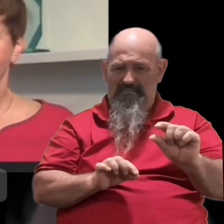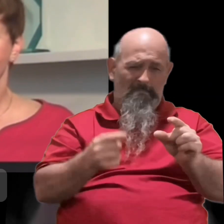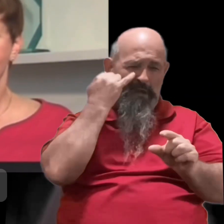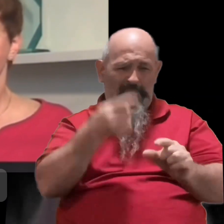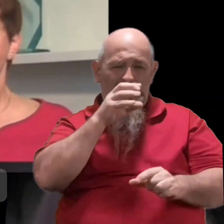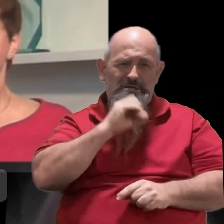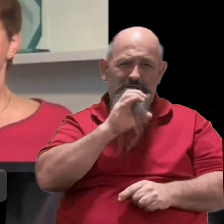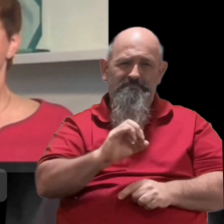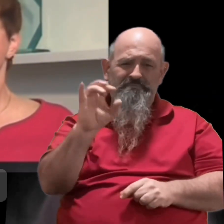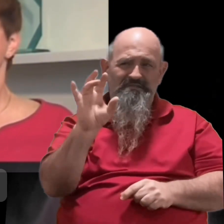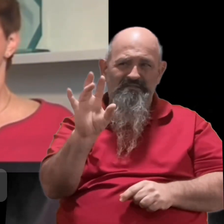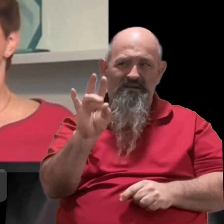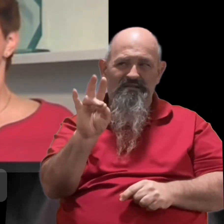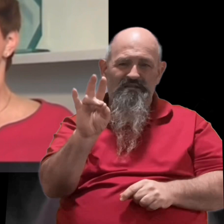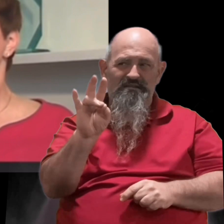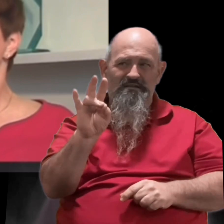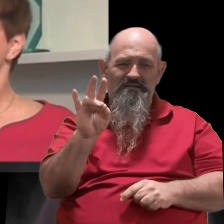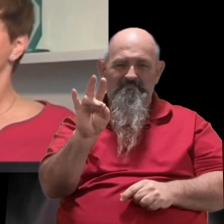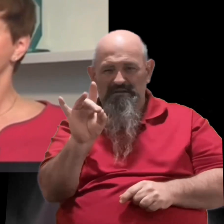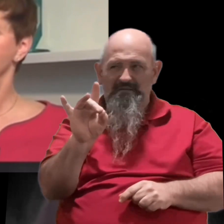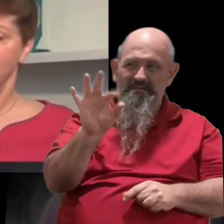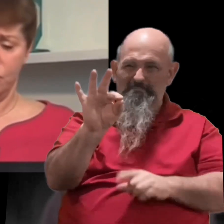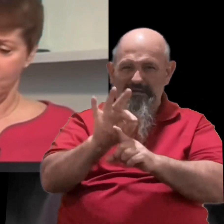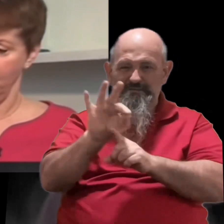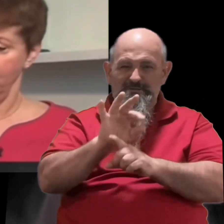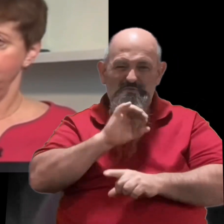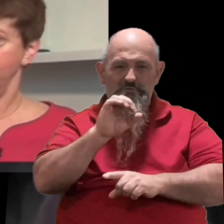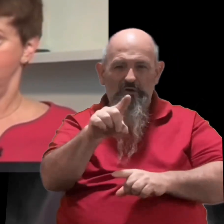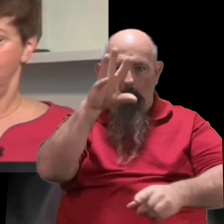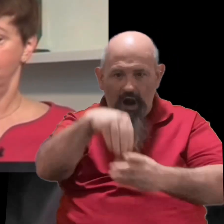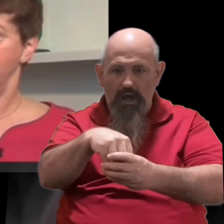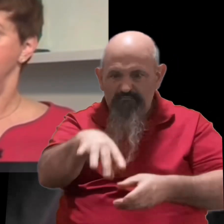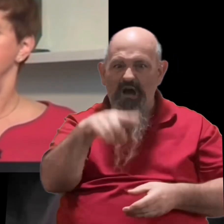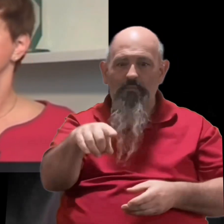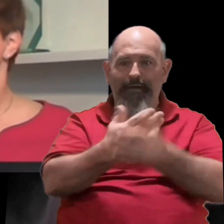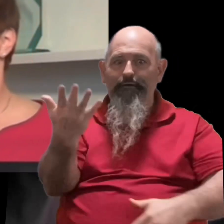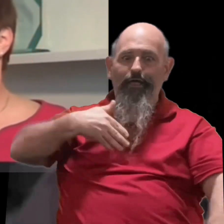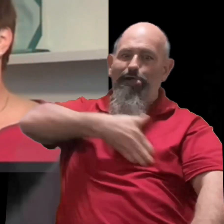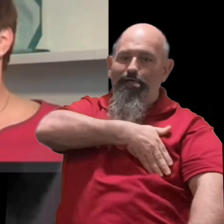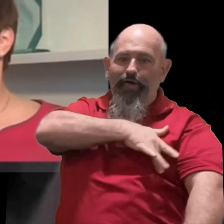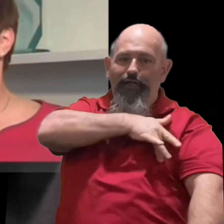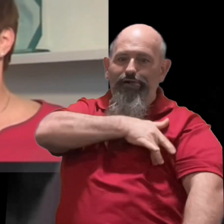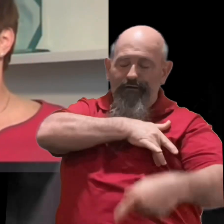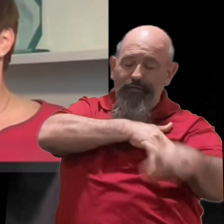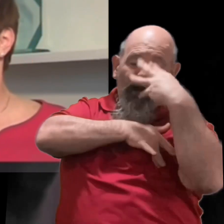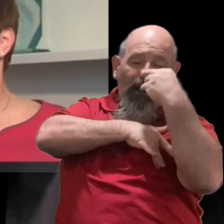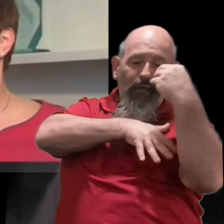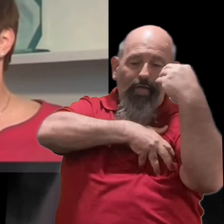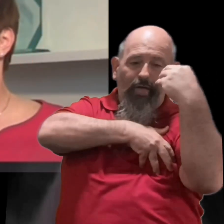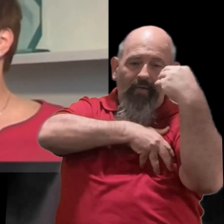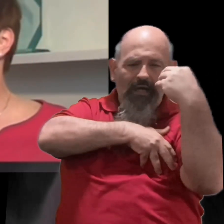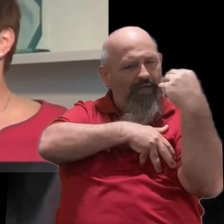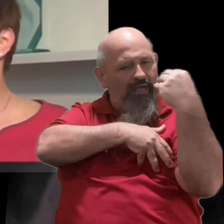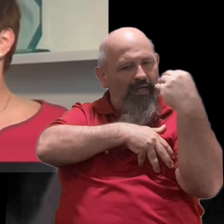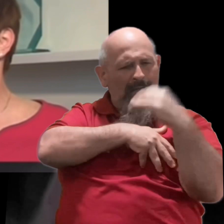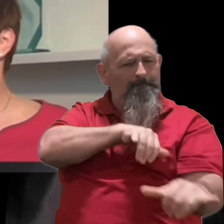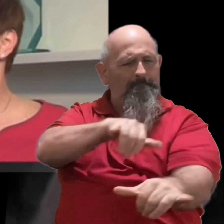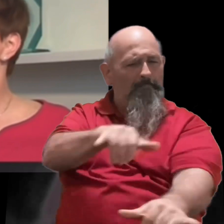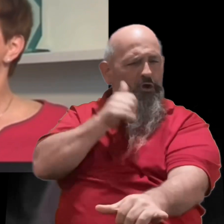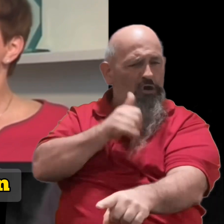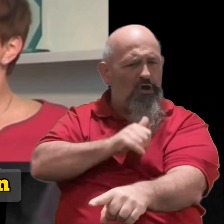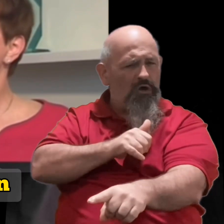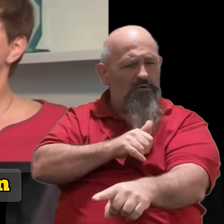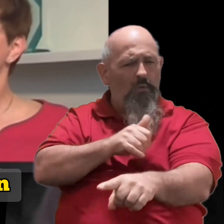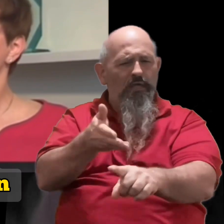they were like 7, 8, 9 months old, you go in and you find them with their hands inside their nappies asleep at night. The same with